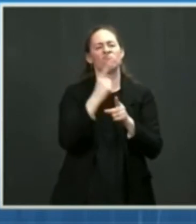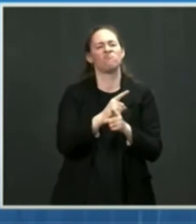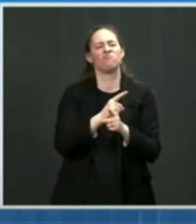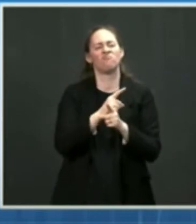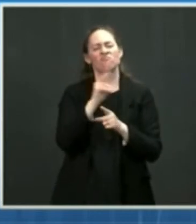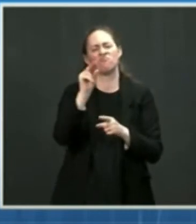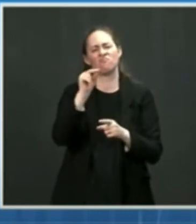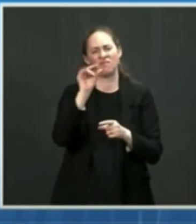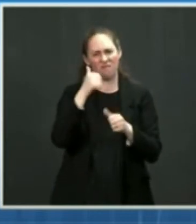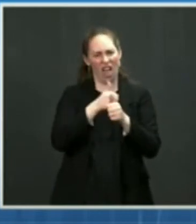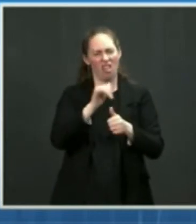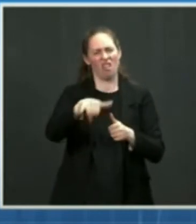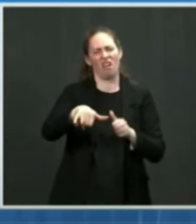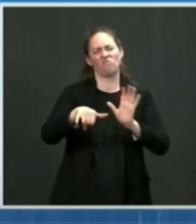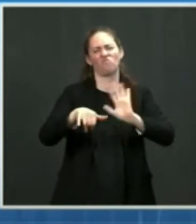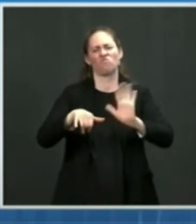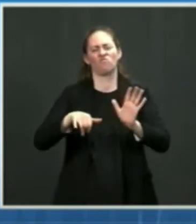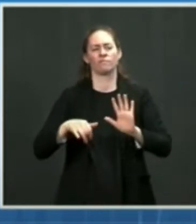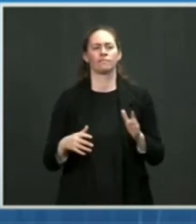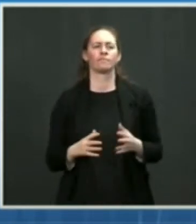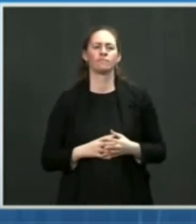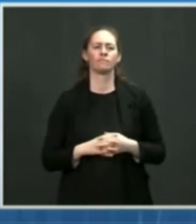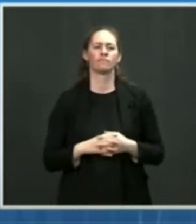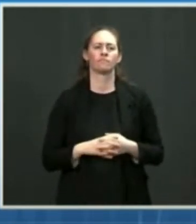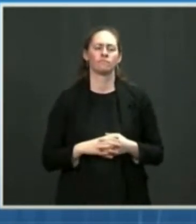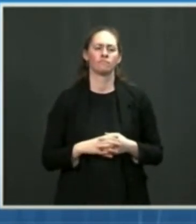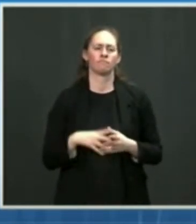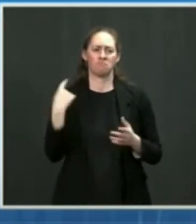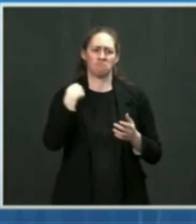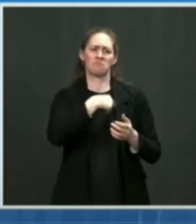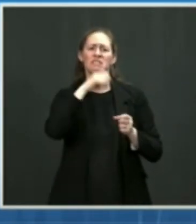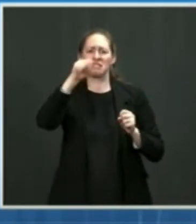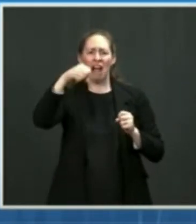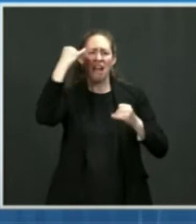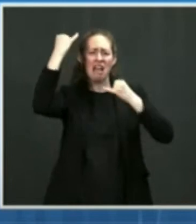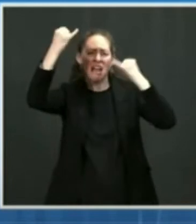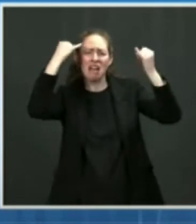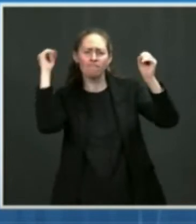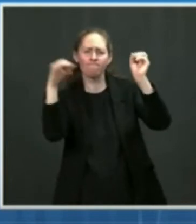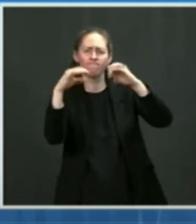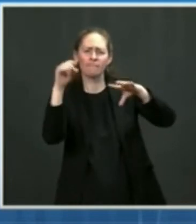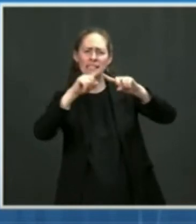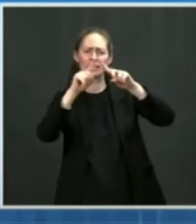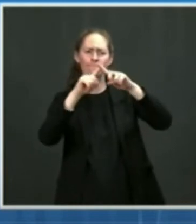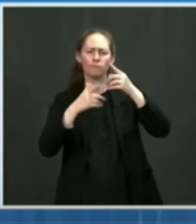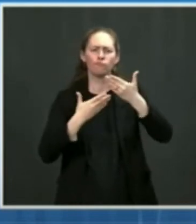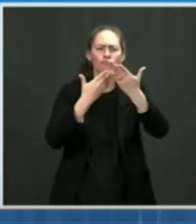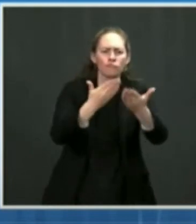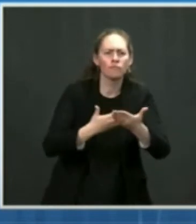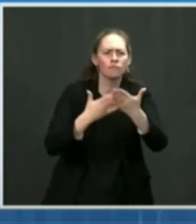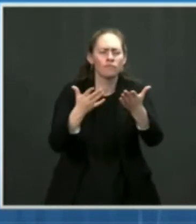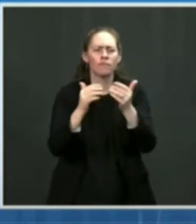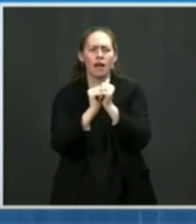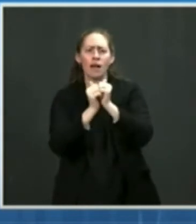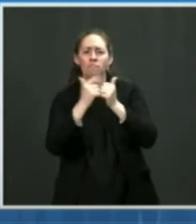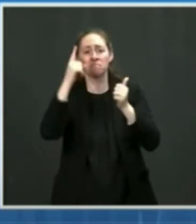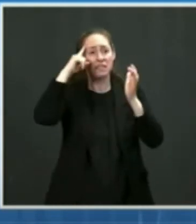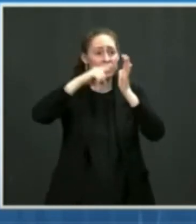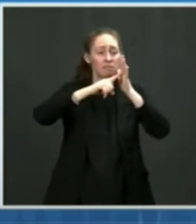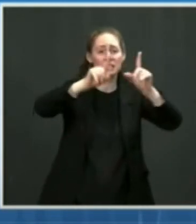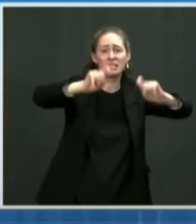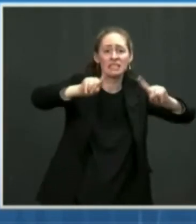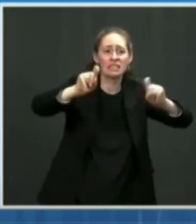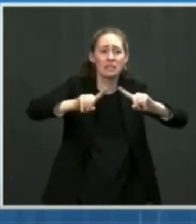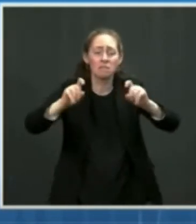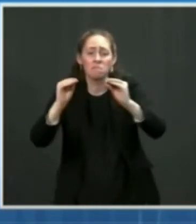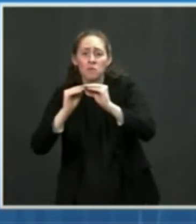things that we can do. We have offered to surge monoclonal antibodies, testing. There's a CDC team on the